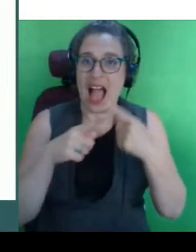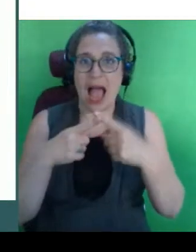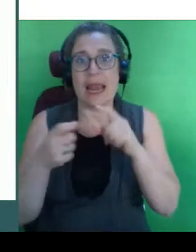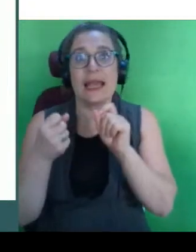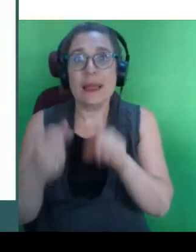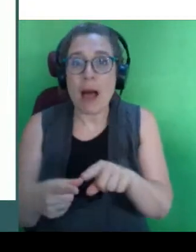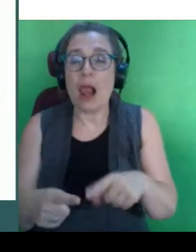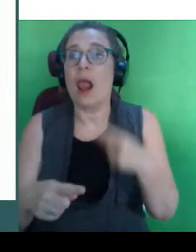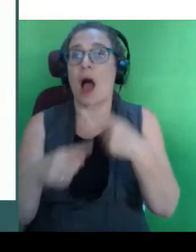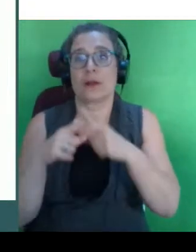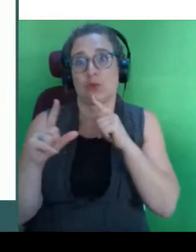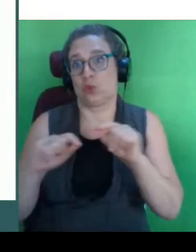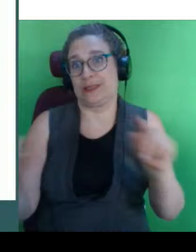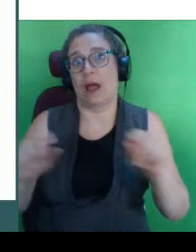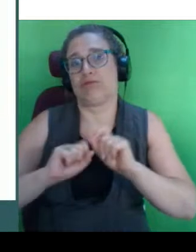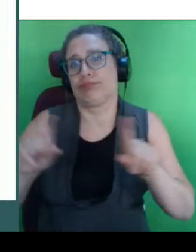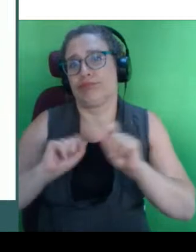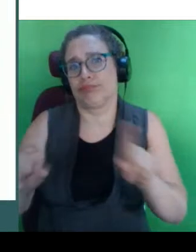allergy alert list.